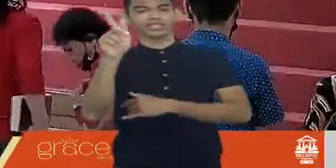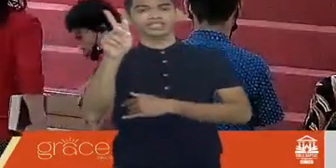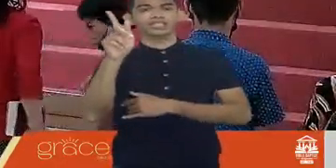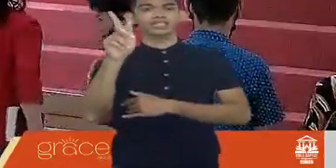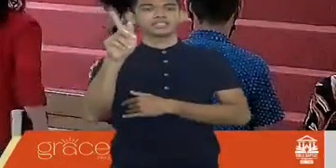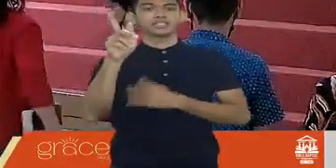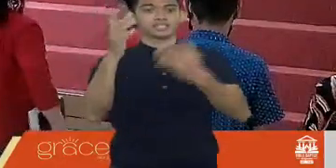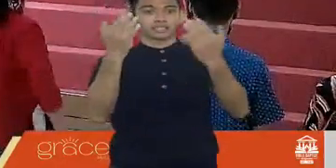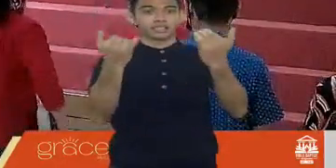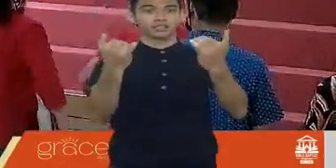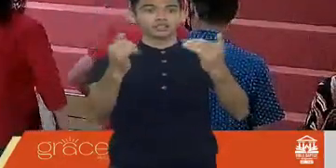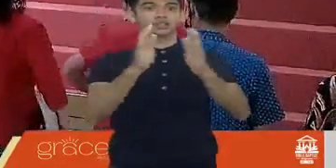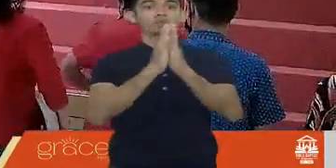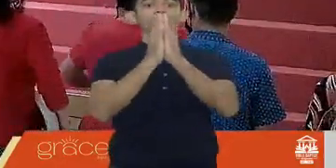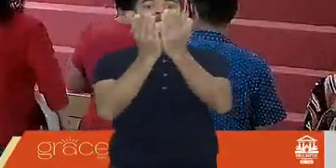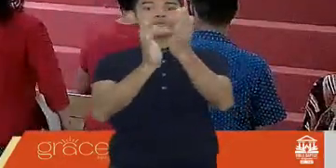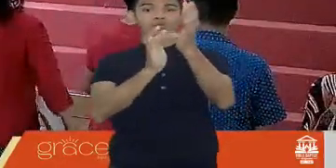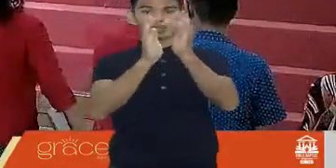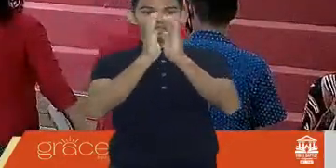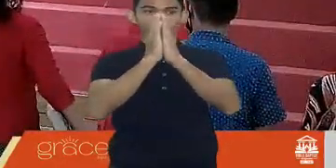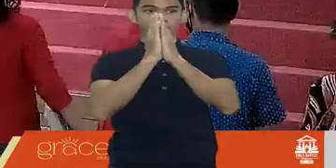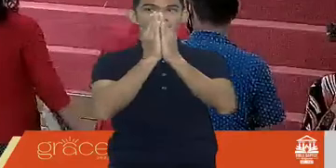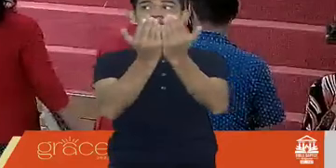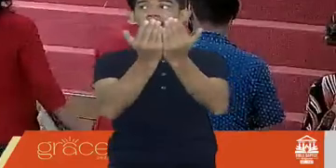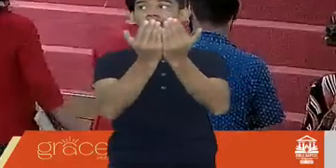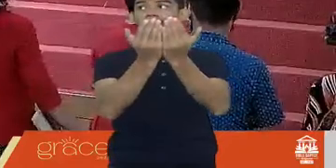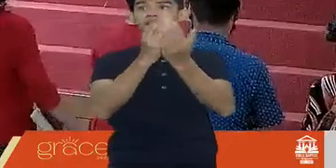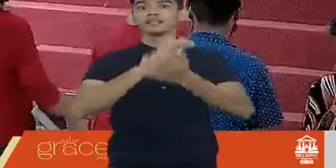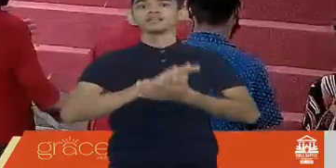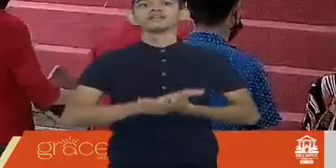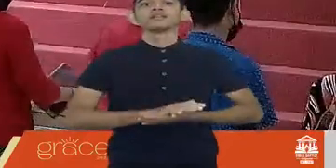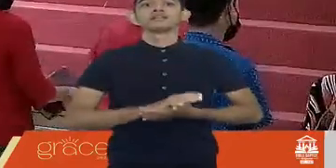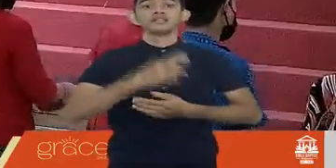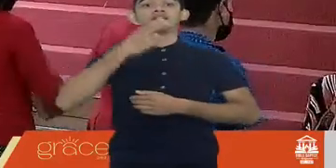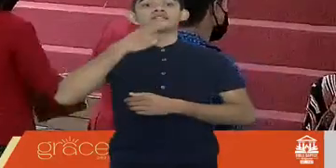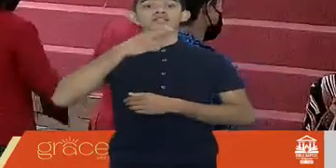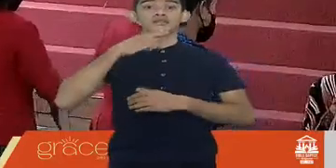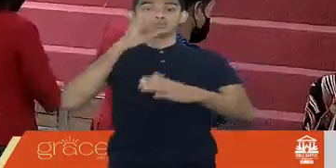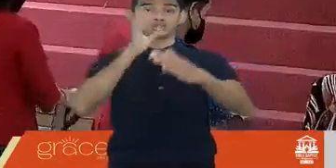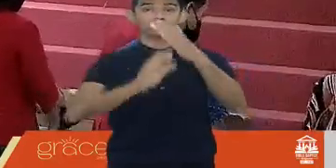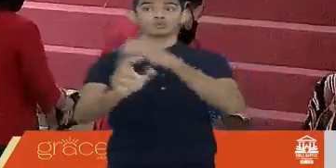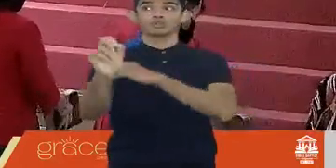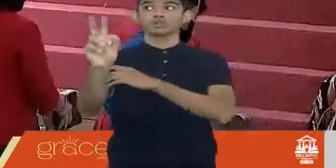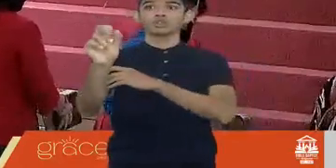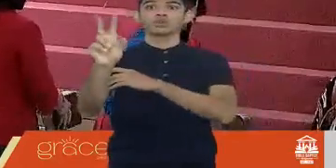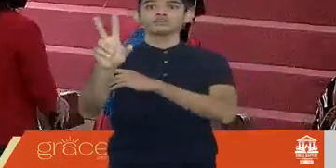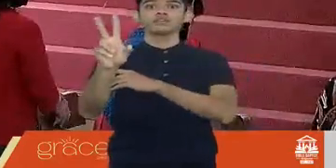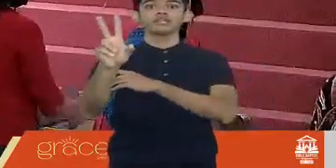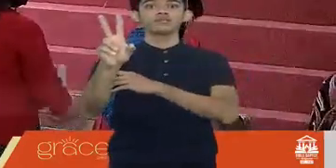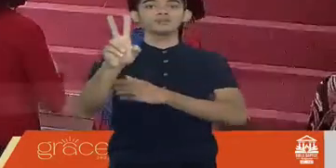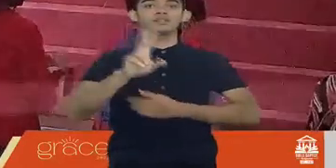so let us open our Bibles to the book of Hebrews chapter